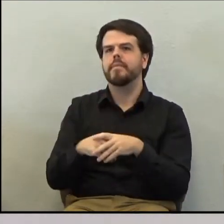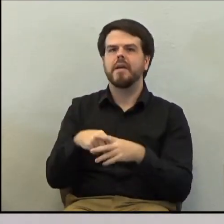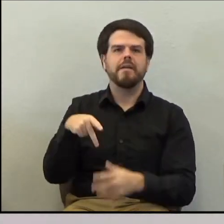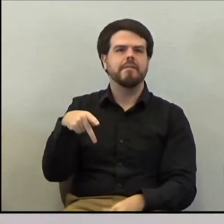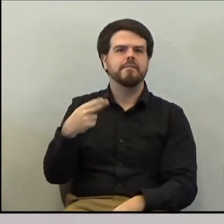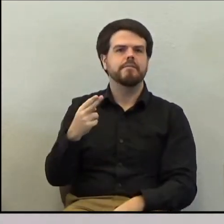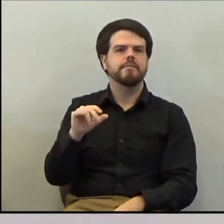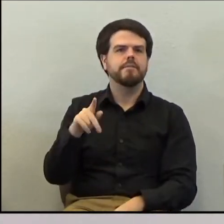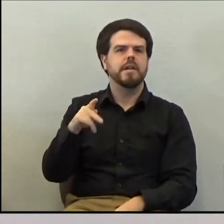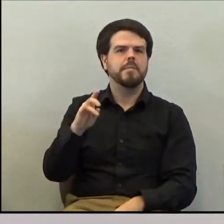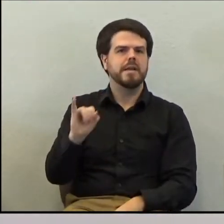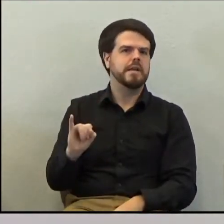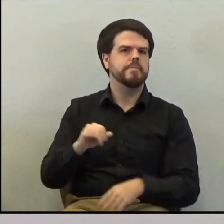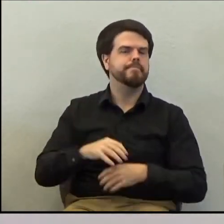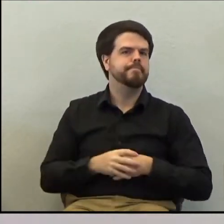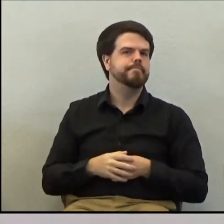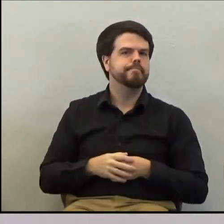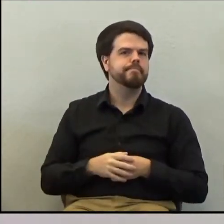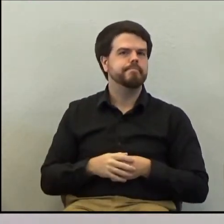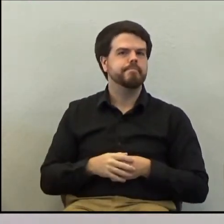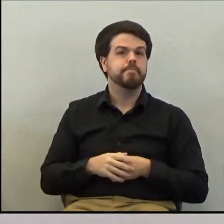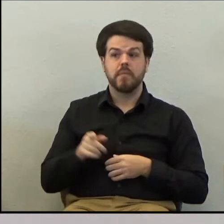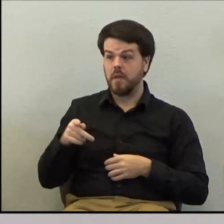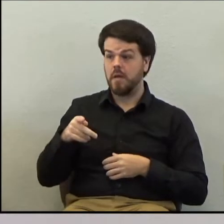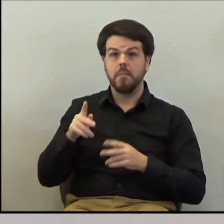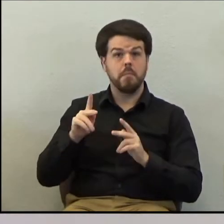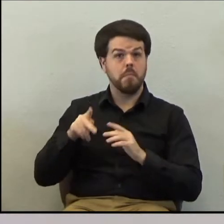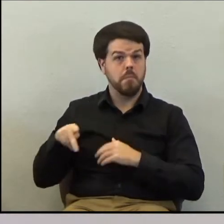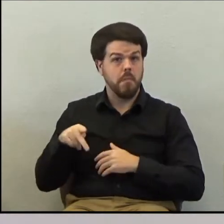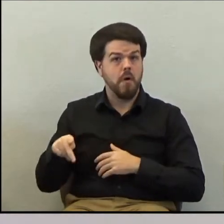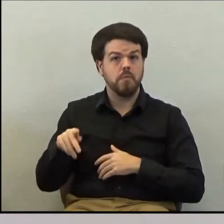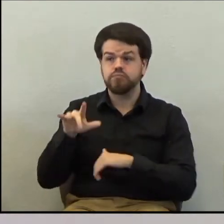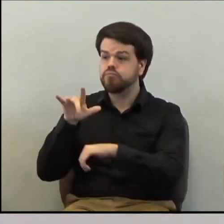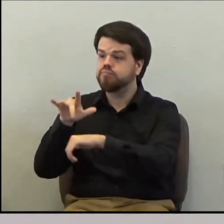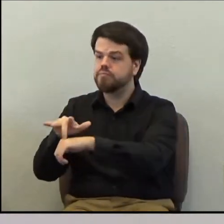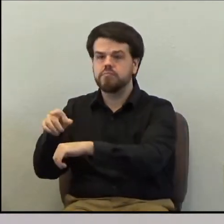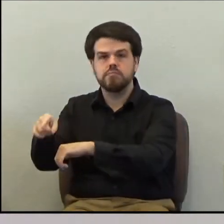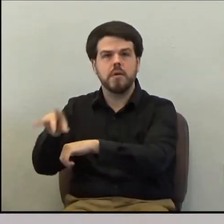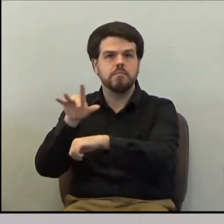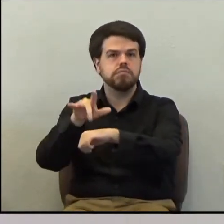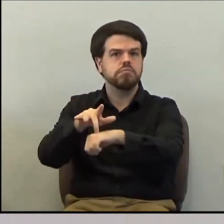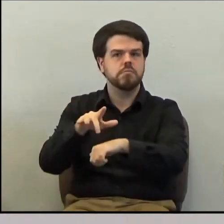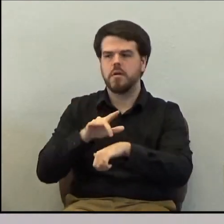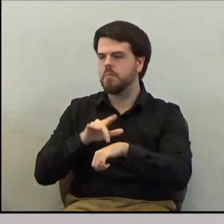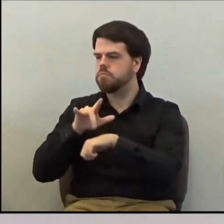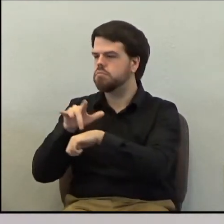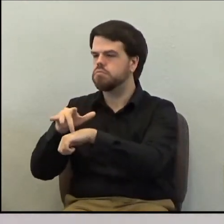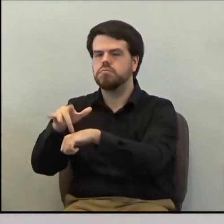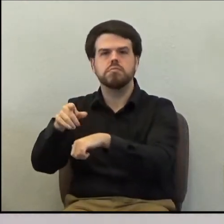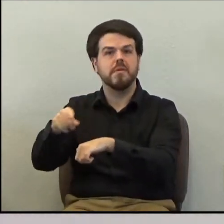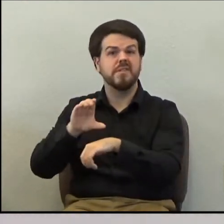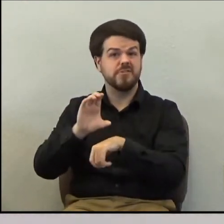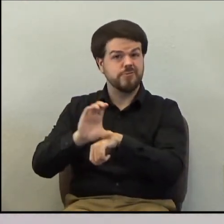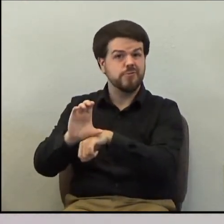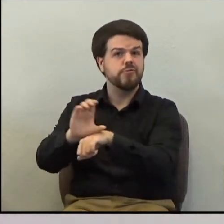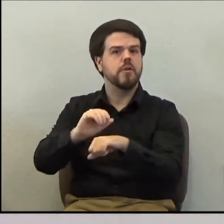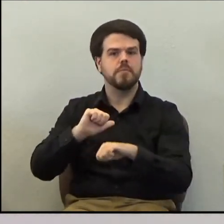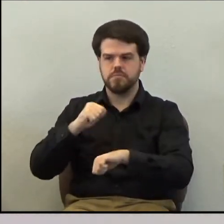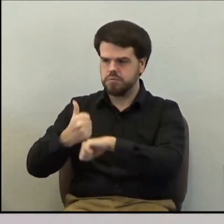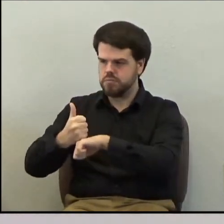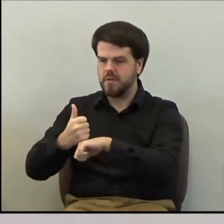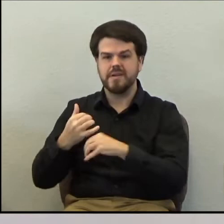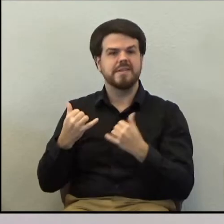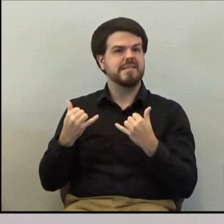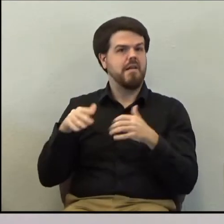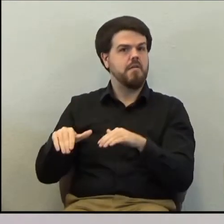Philippi. And Paul went there, preached the gospel, a church started, and then he left, and they